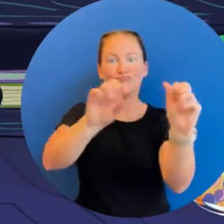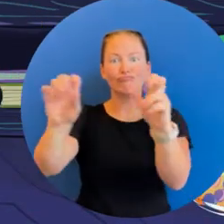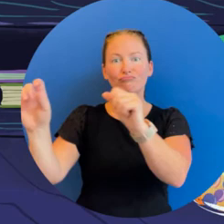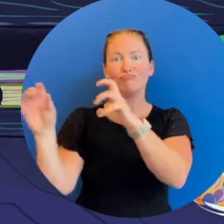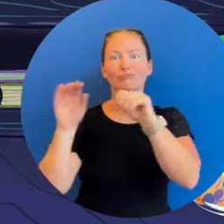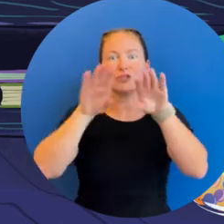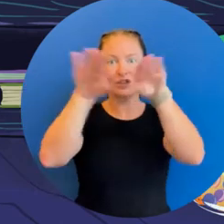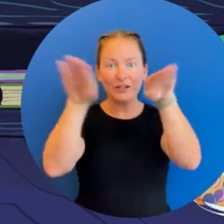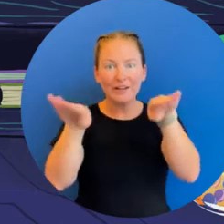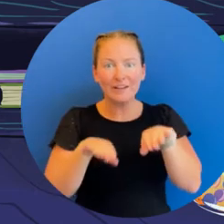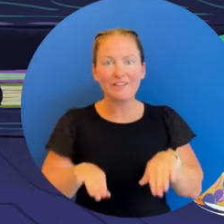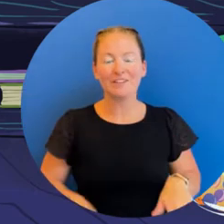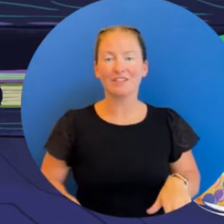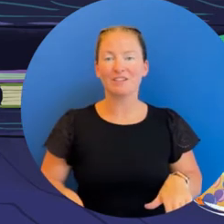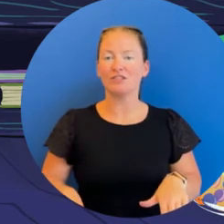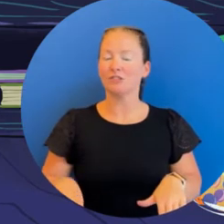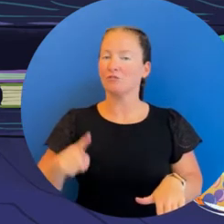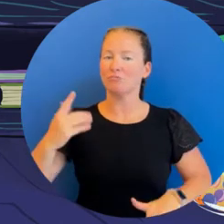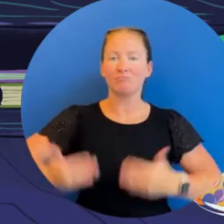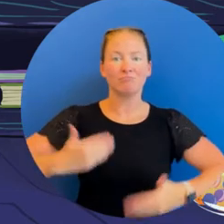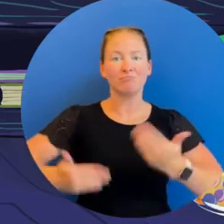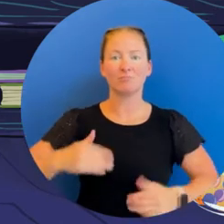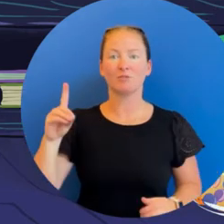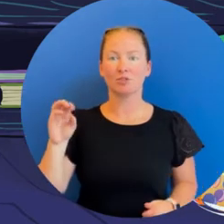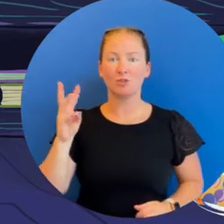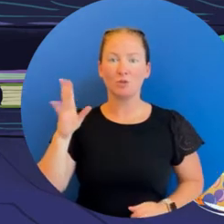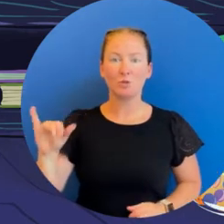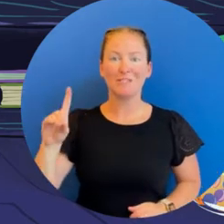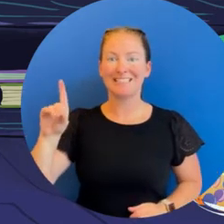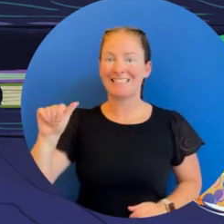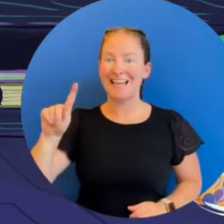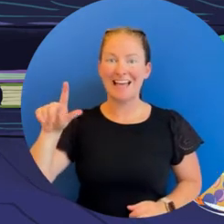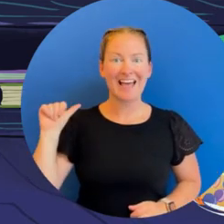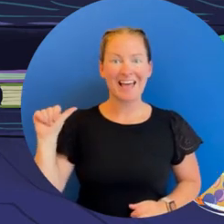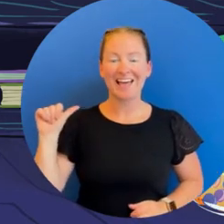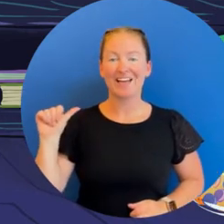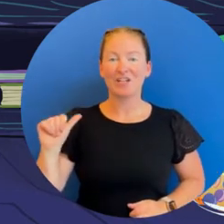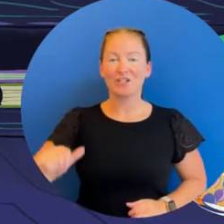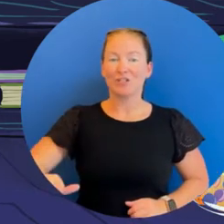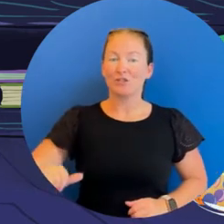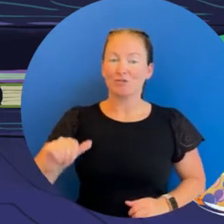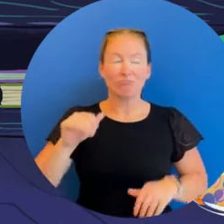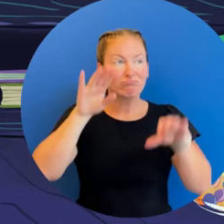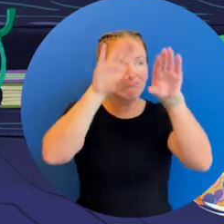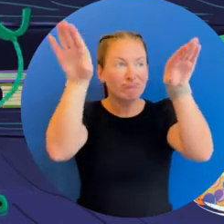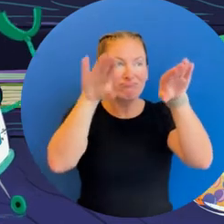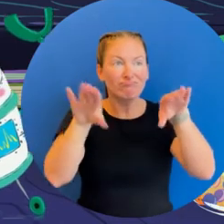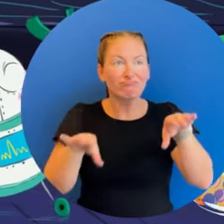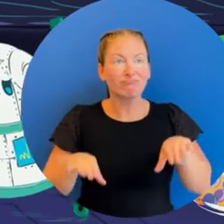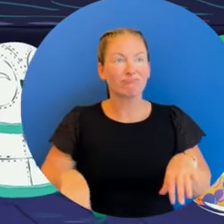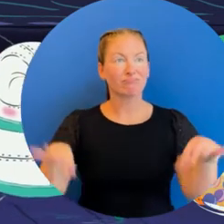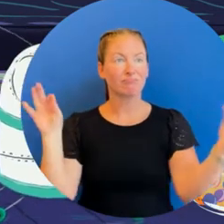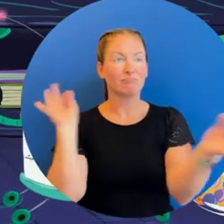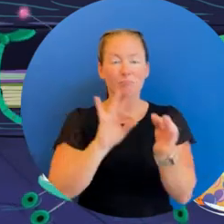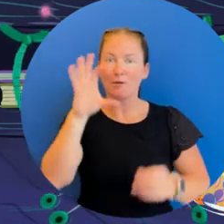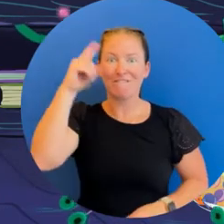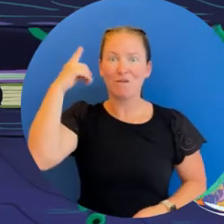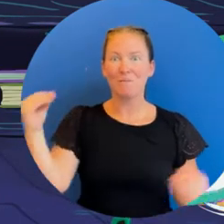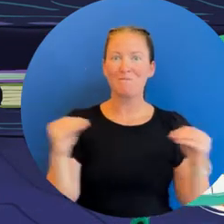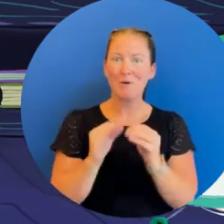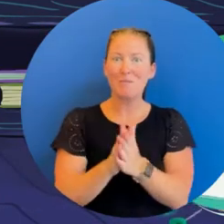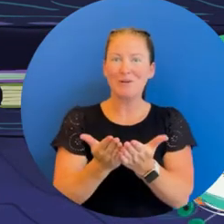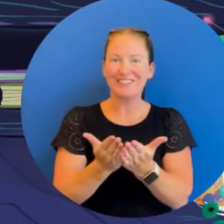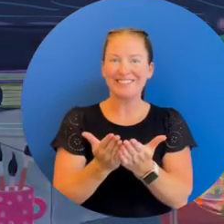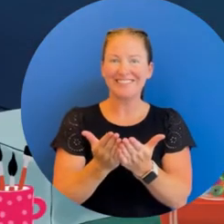shelving, it gained some good traction. It rumbled through Dewey and data galore. Soon it shelved every book and was looking